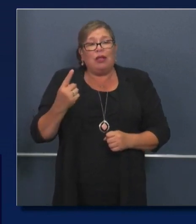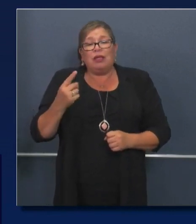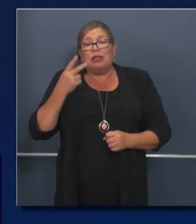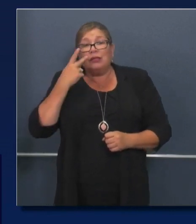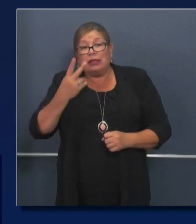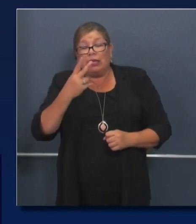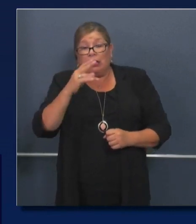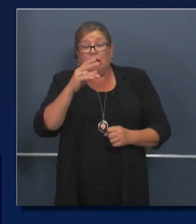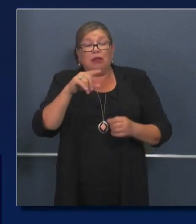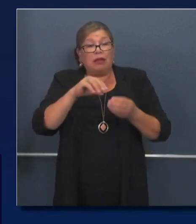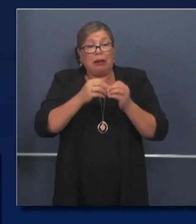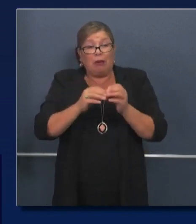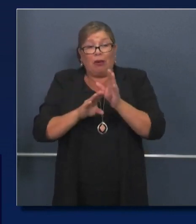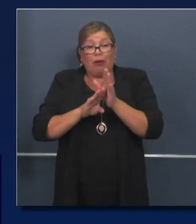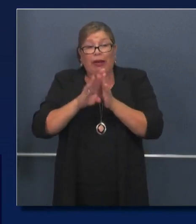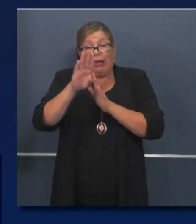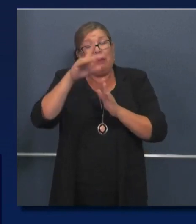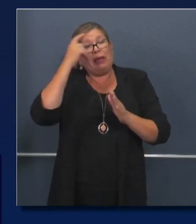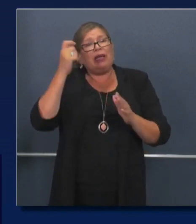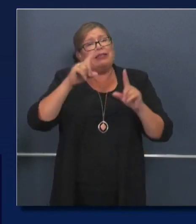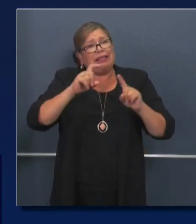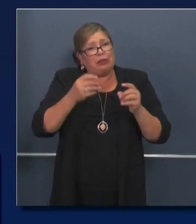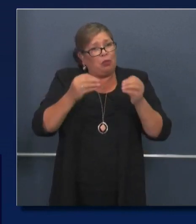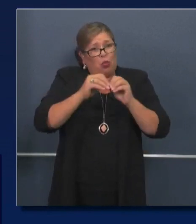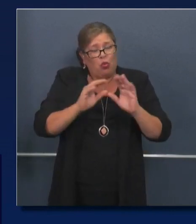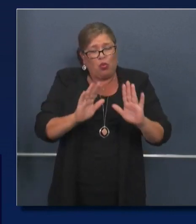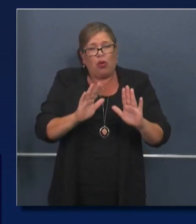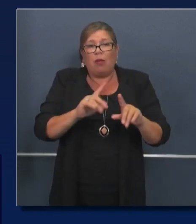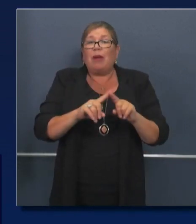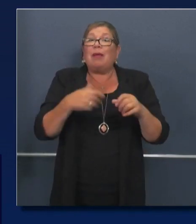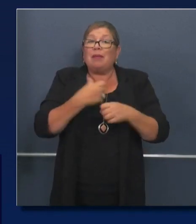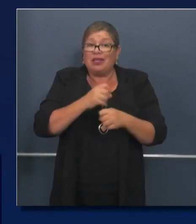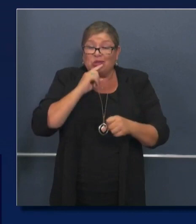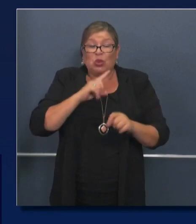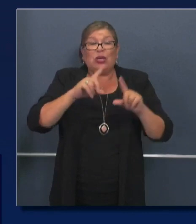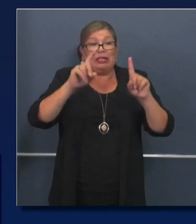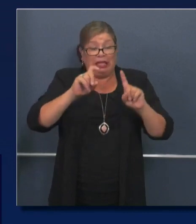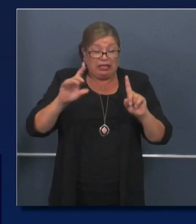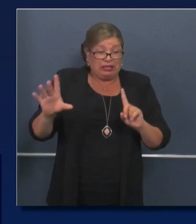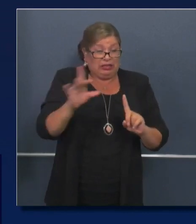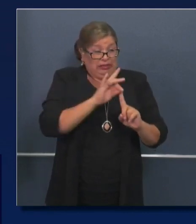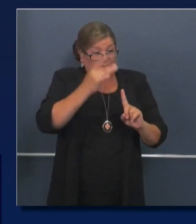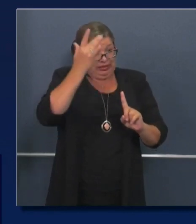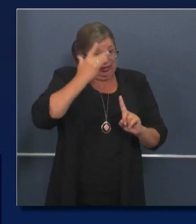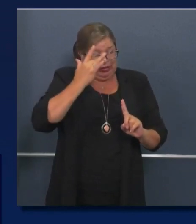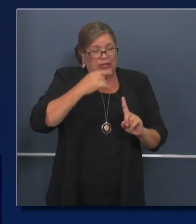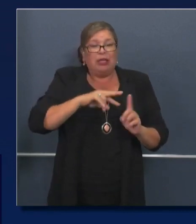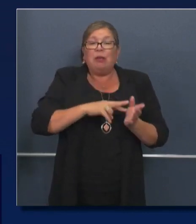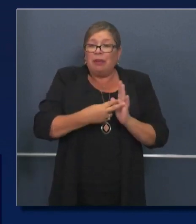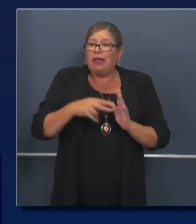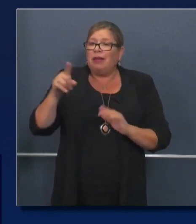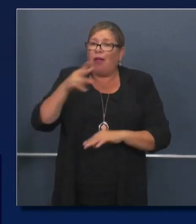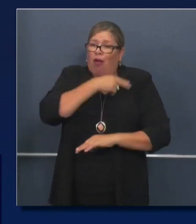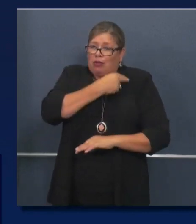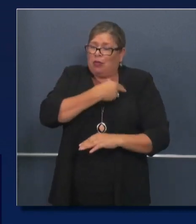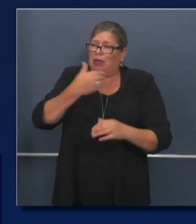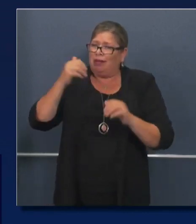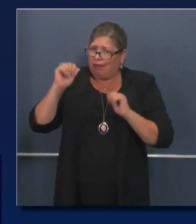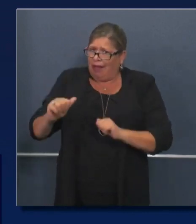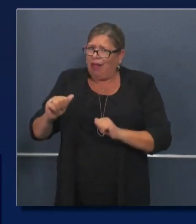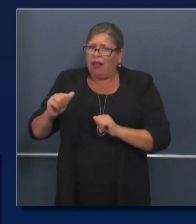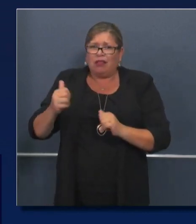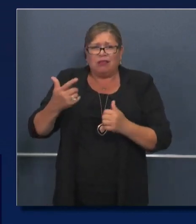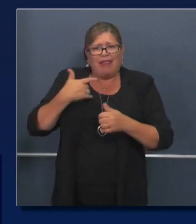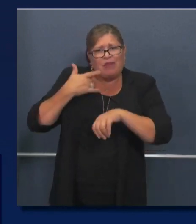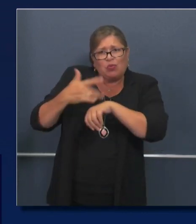rise in cases based on just testing, but ensuring that those hospitals are able to meet the need for those patients who